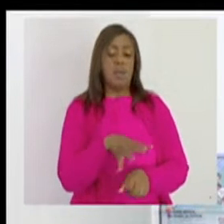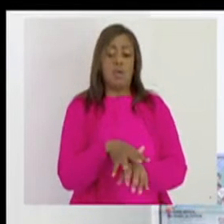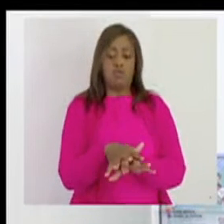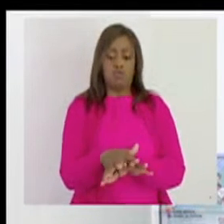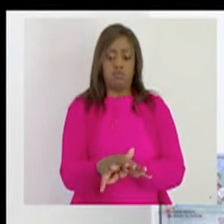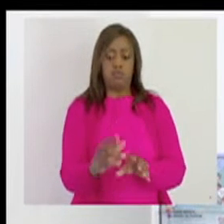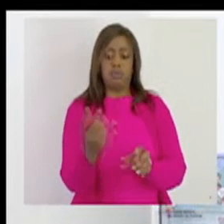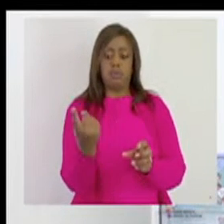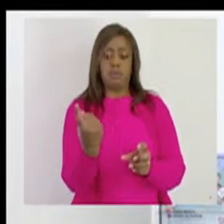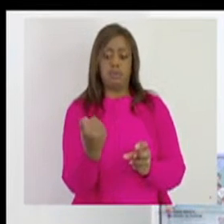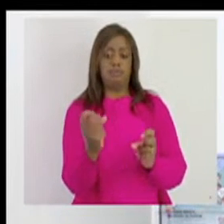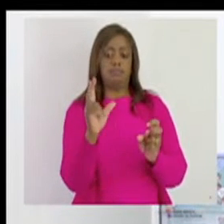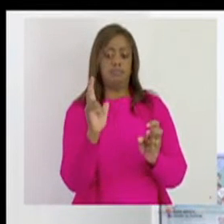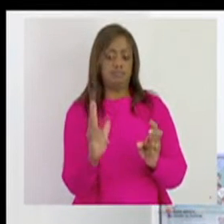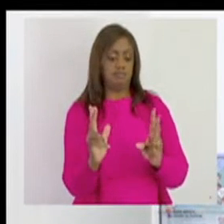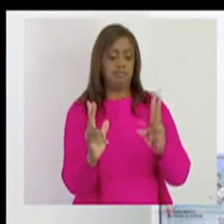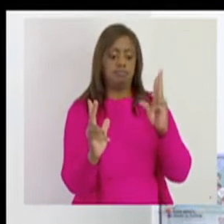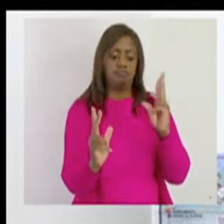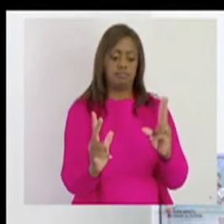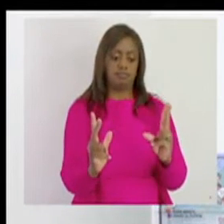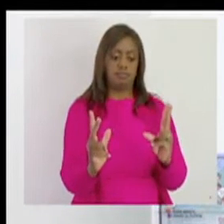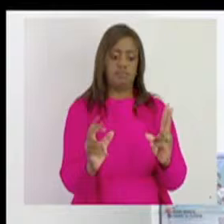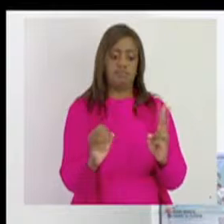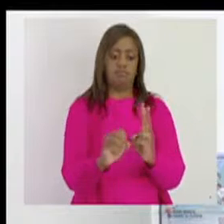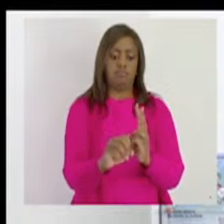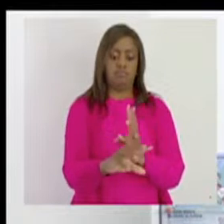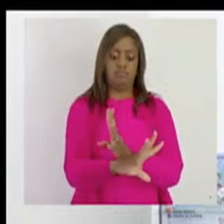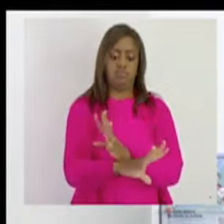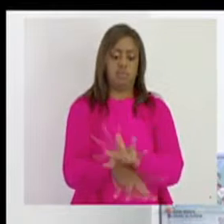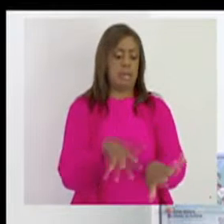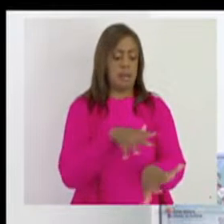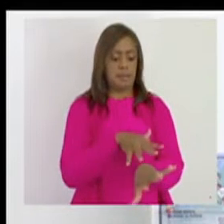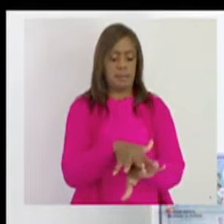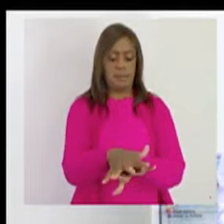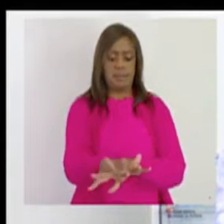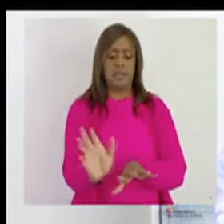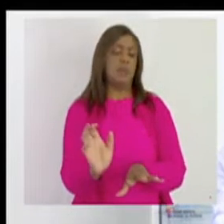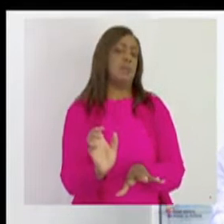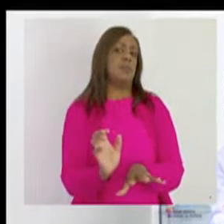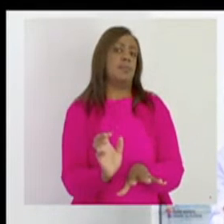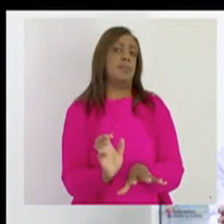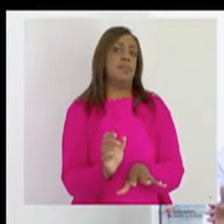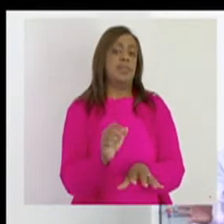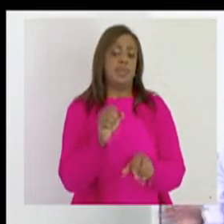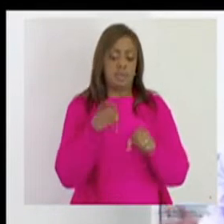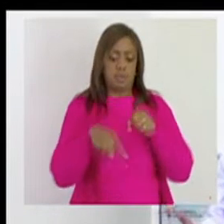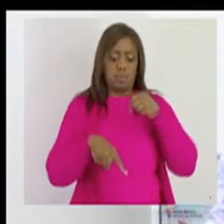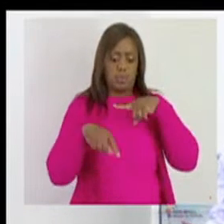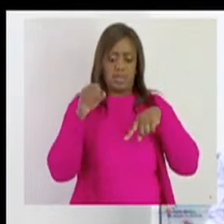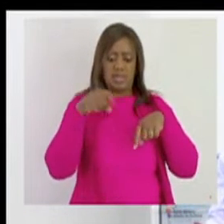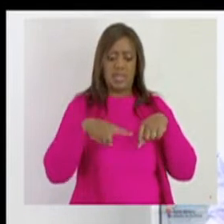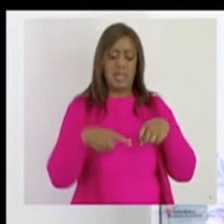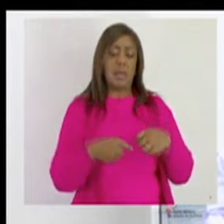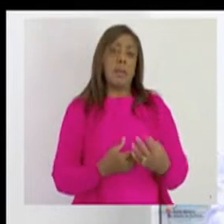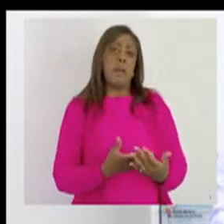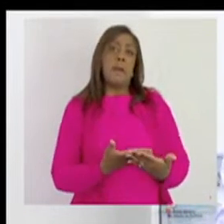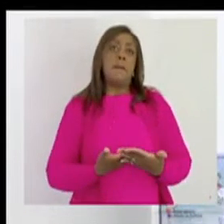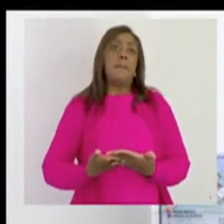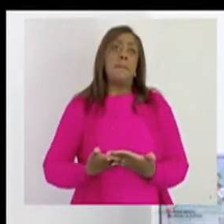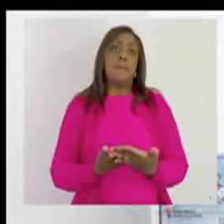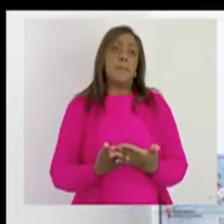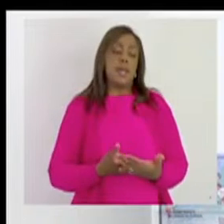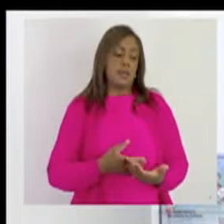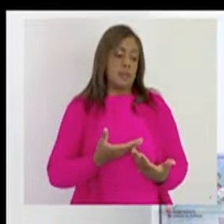another person by means of what? Blood contact, from mother to child, during birth, and then